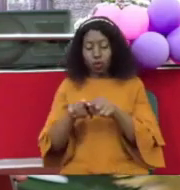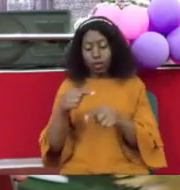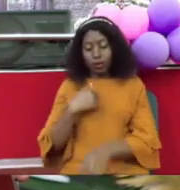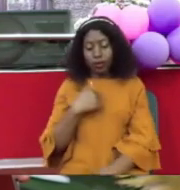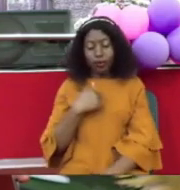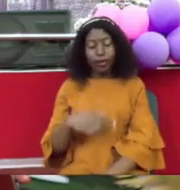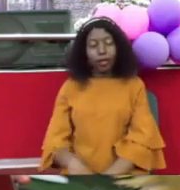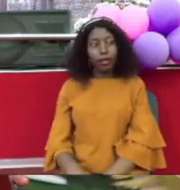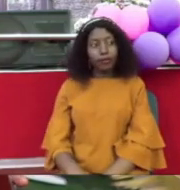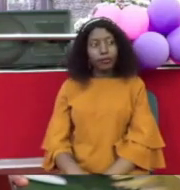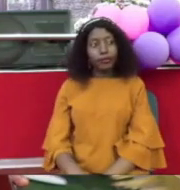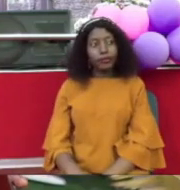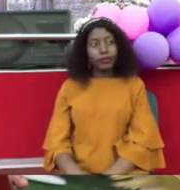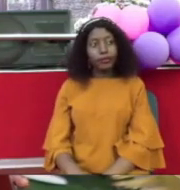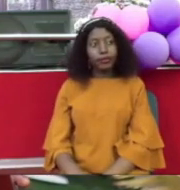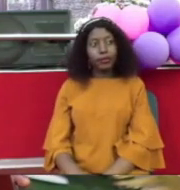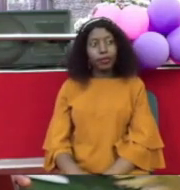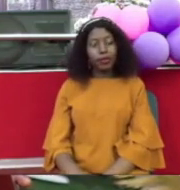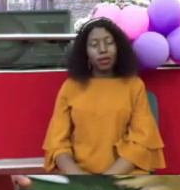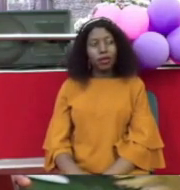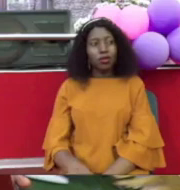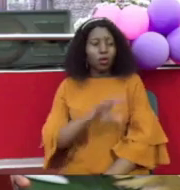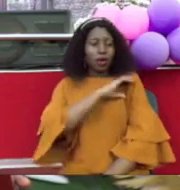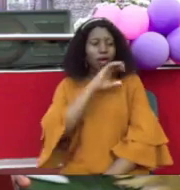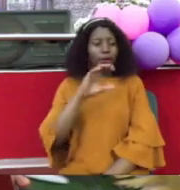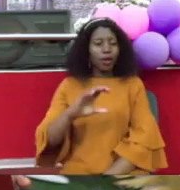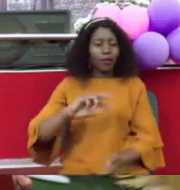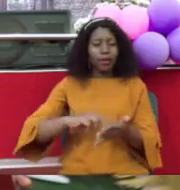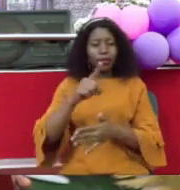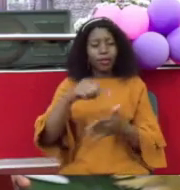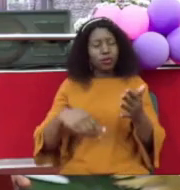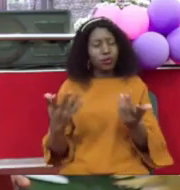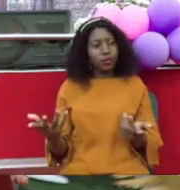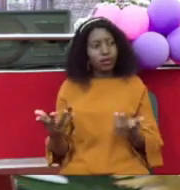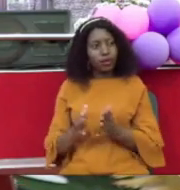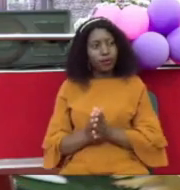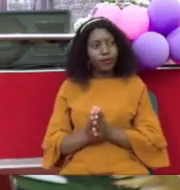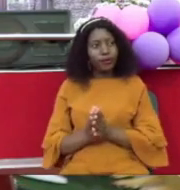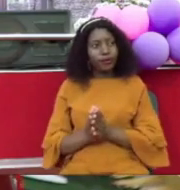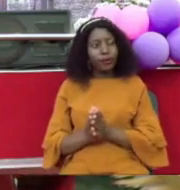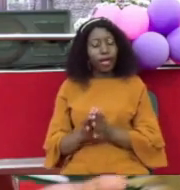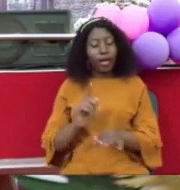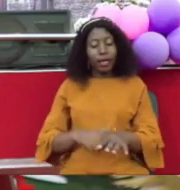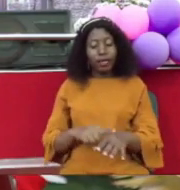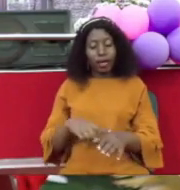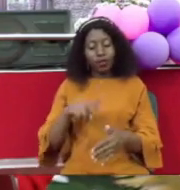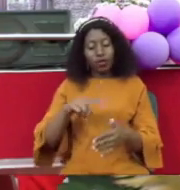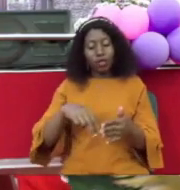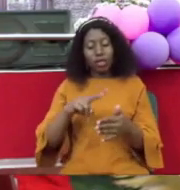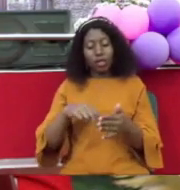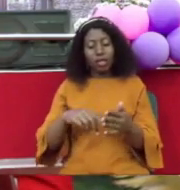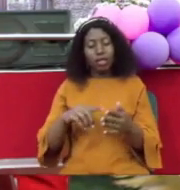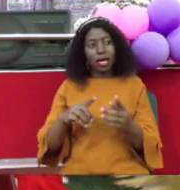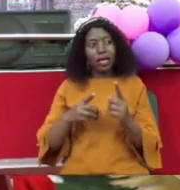yako na yangu. So what is the meaning of empowered? Uwezeshwa inamaanisha nini? When you look in the dictionary, the meaning